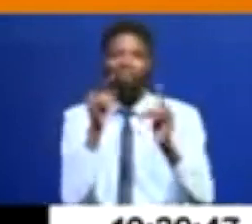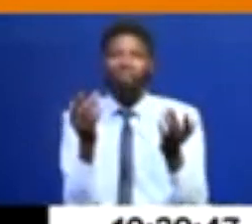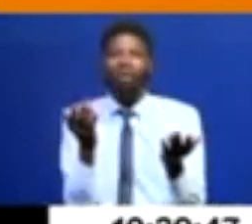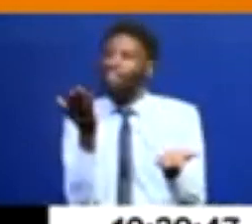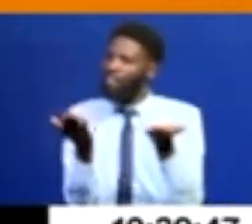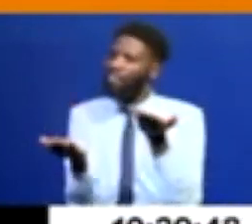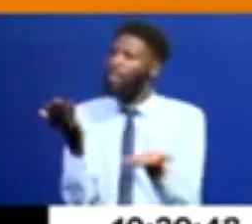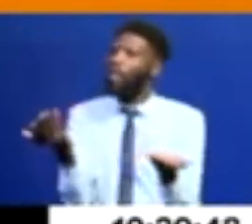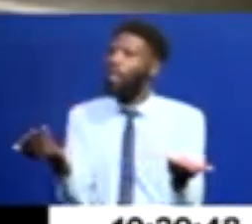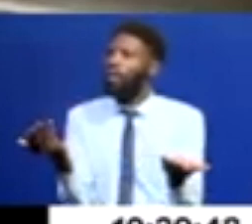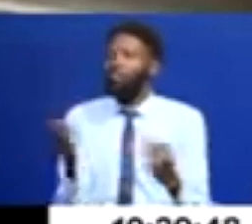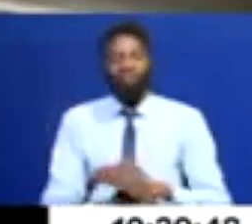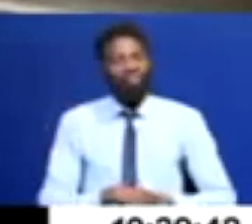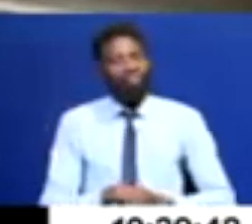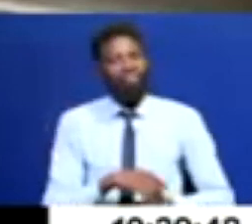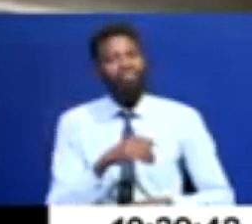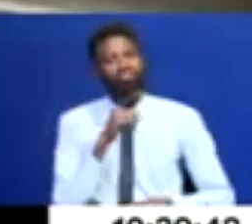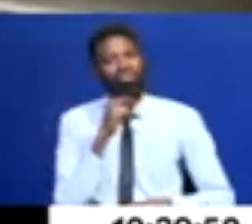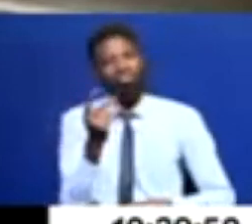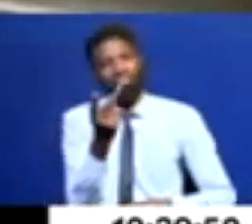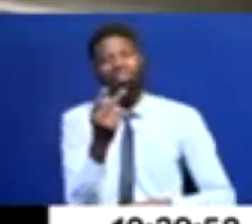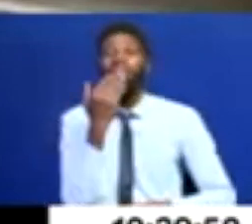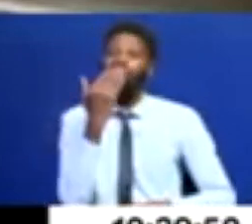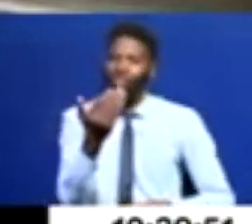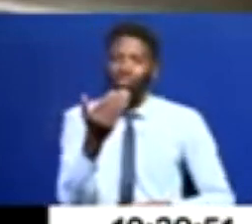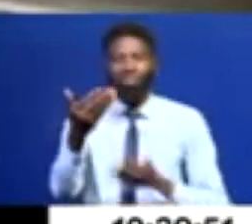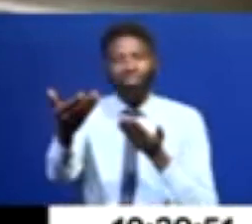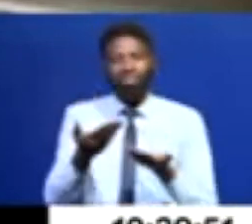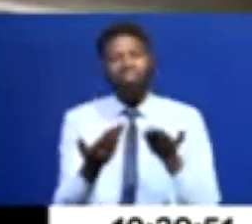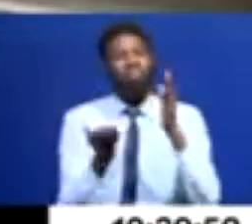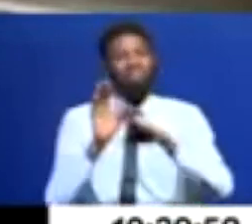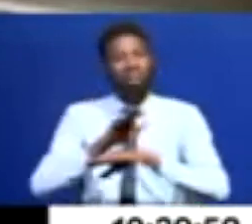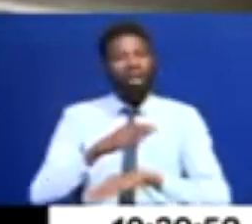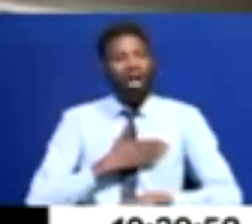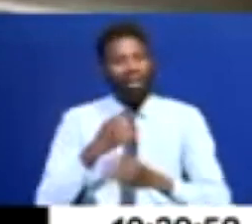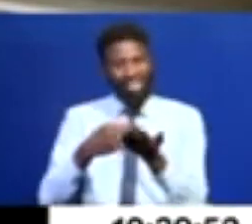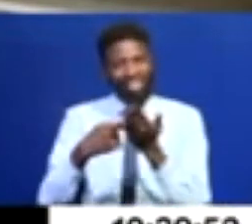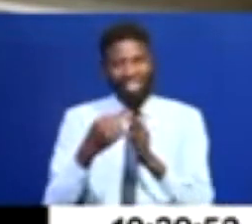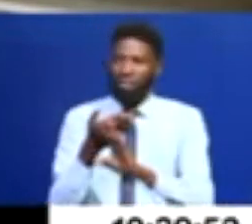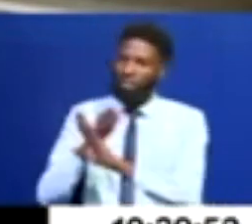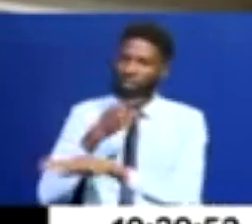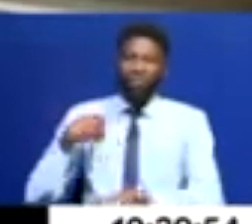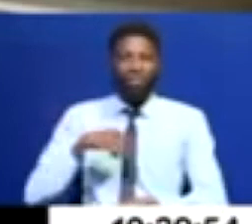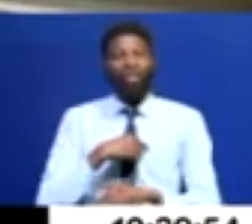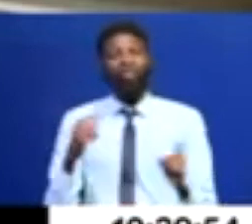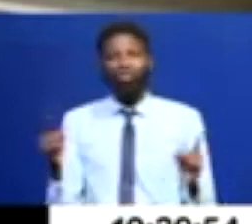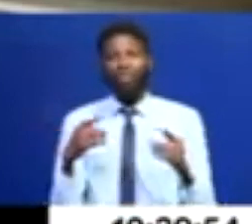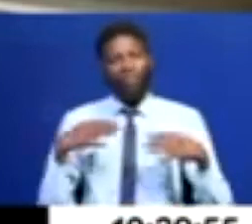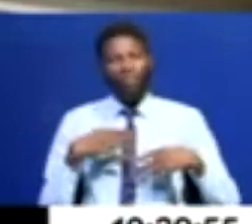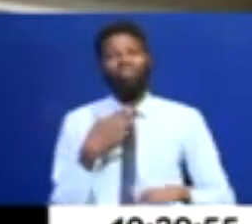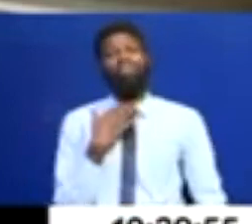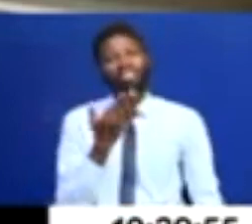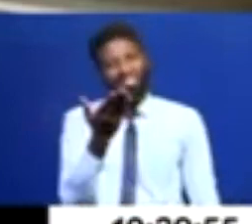Well, gentlemen, thank you very much and welcome back to this conversation. Before we went for the break, I wanted to hear from you, what will be